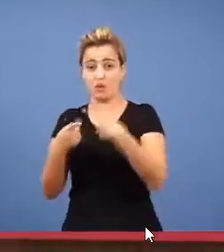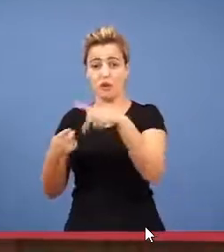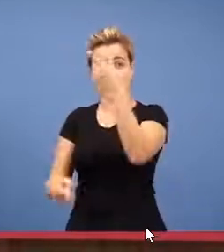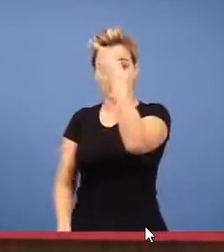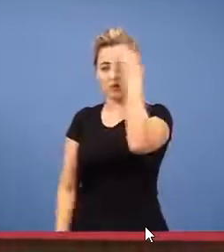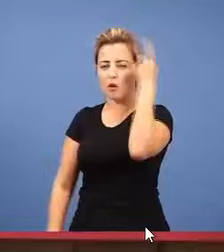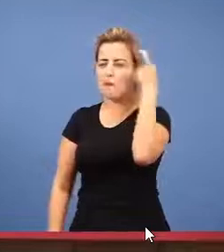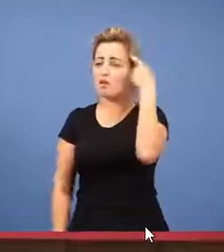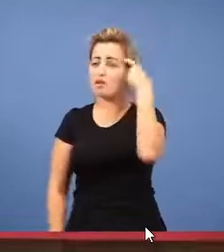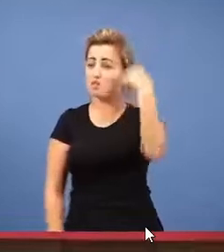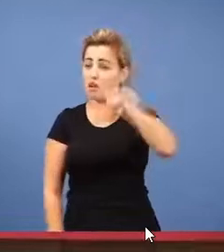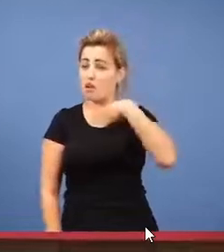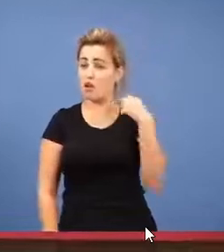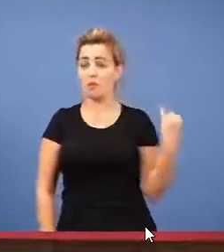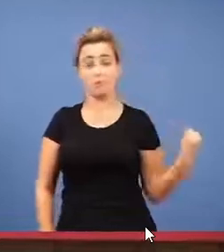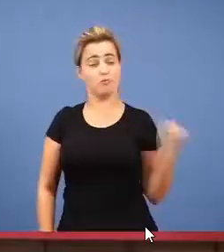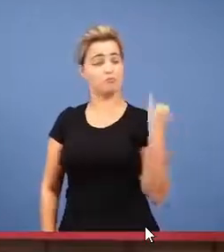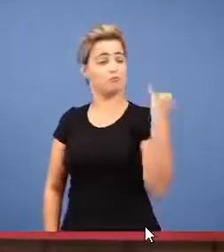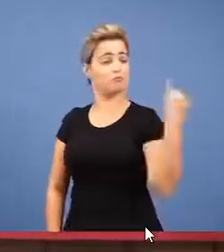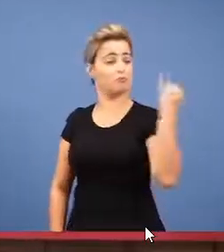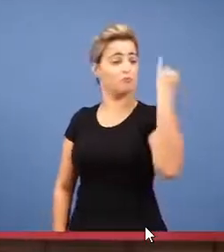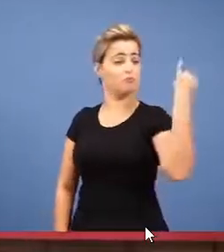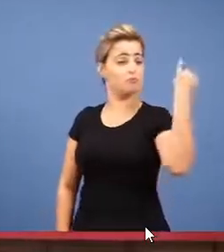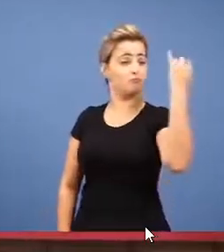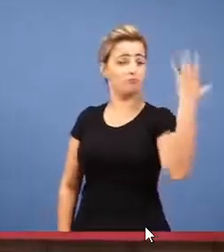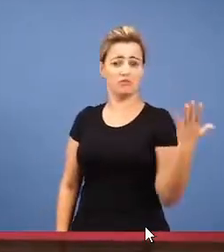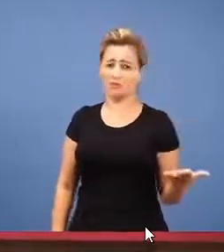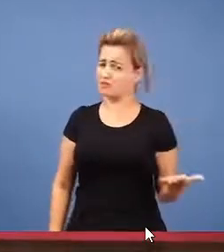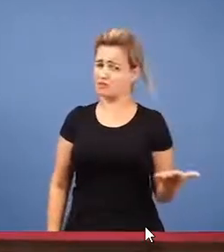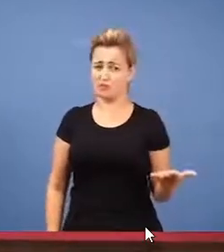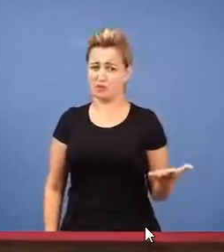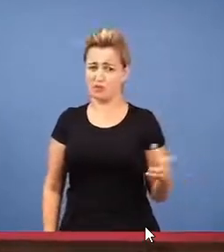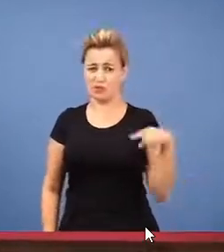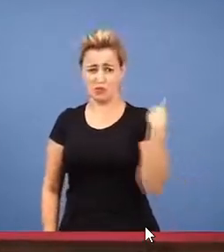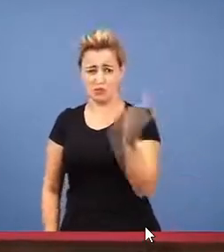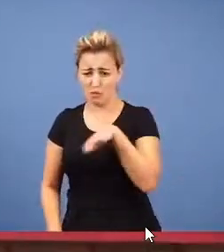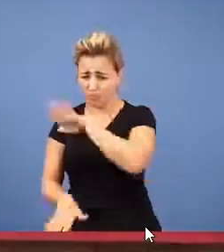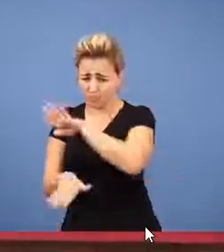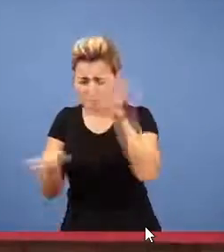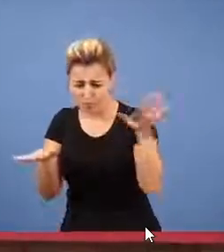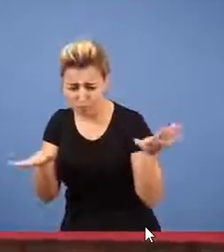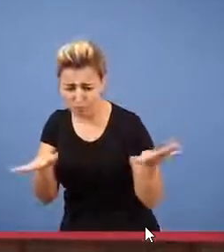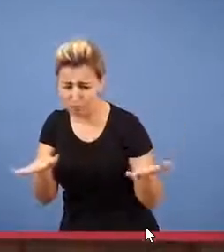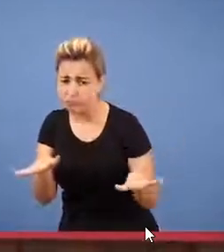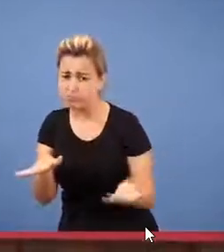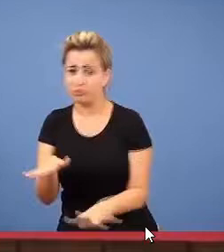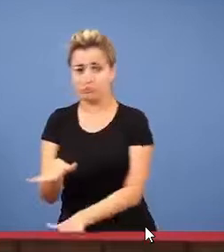and an individual will end up being very proud.